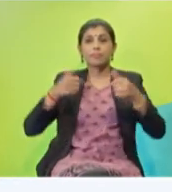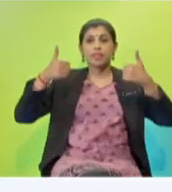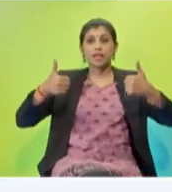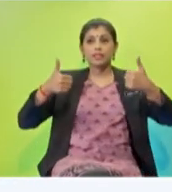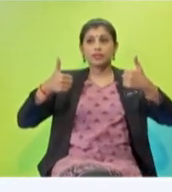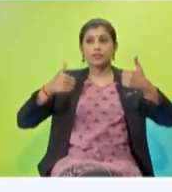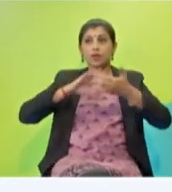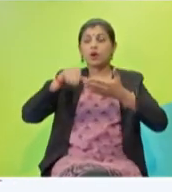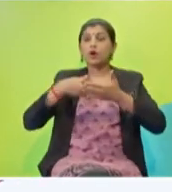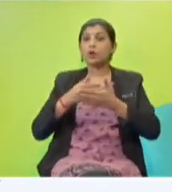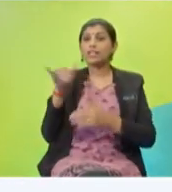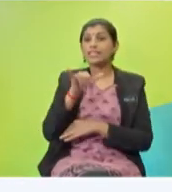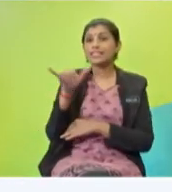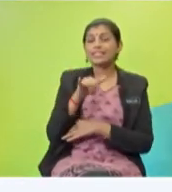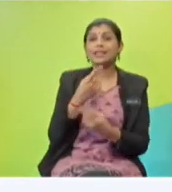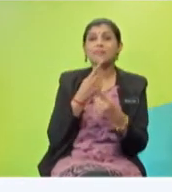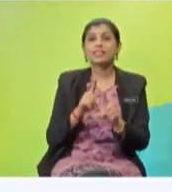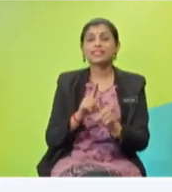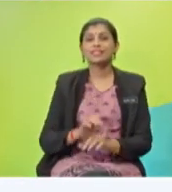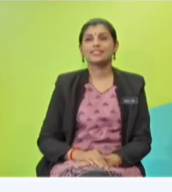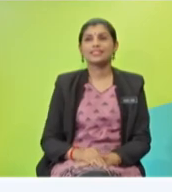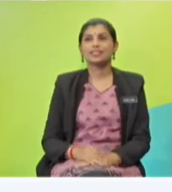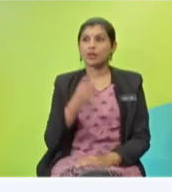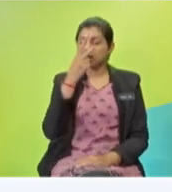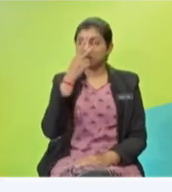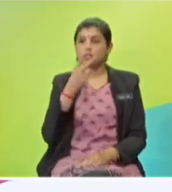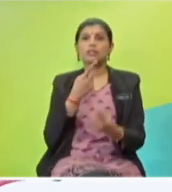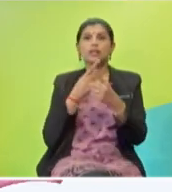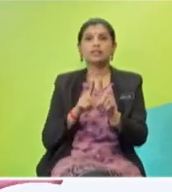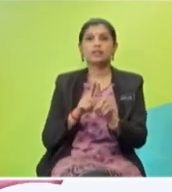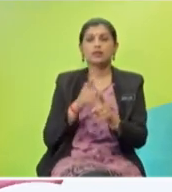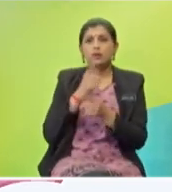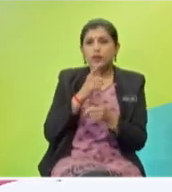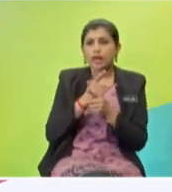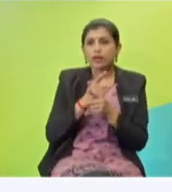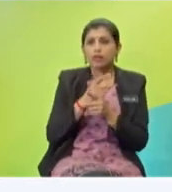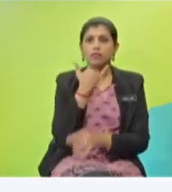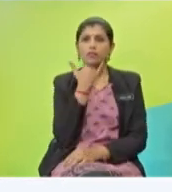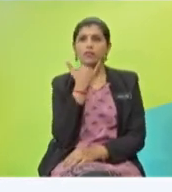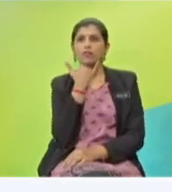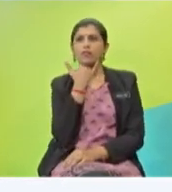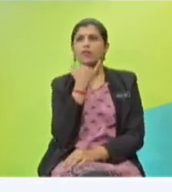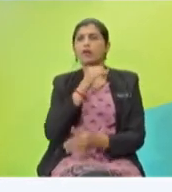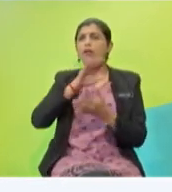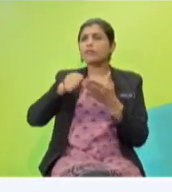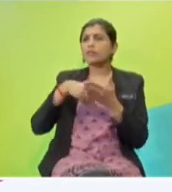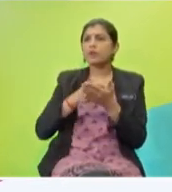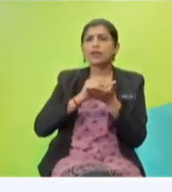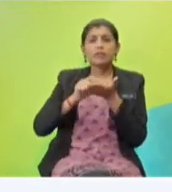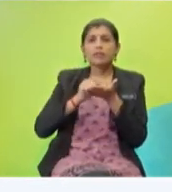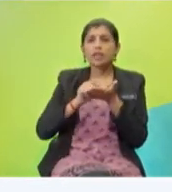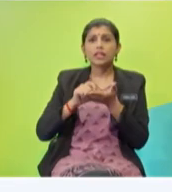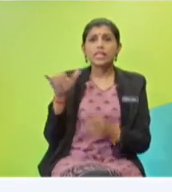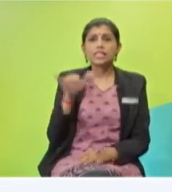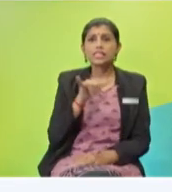your answers. Alright, Mr. Chris, let's check. Do you think it's the right answer? Okay, looks like everyone has written